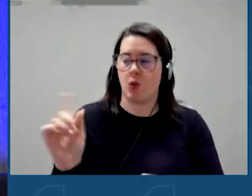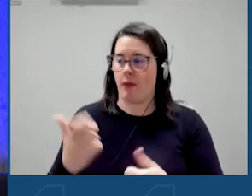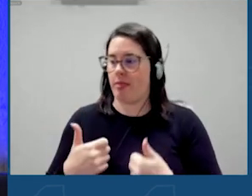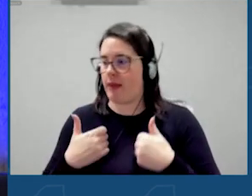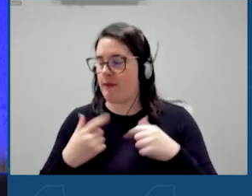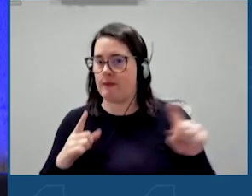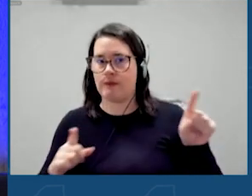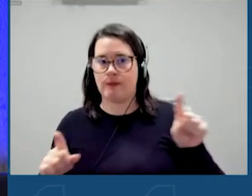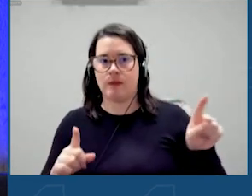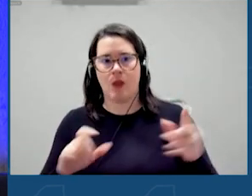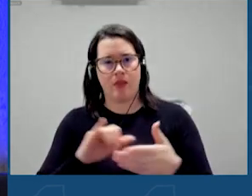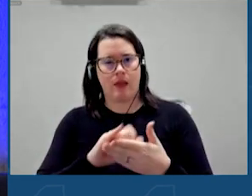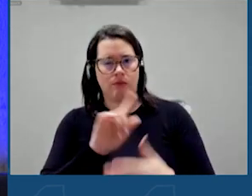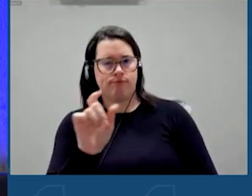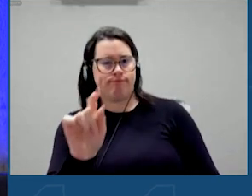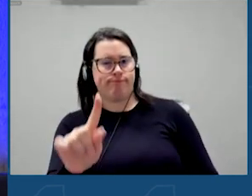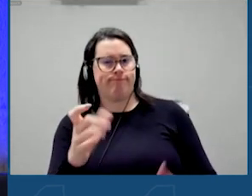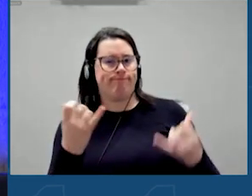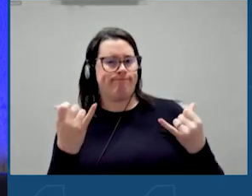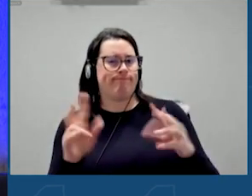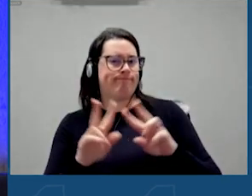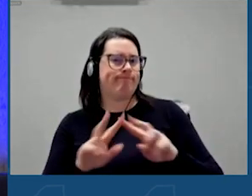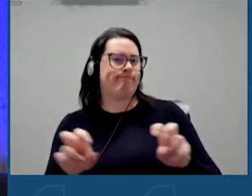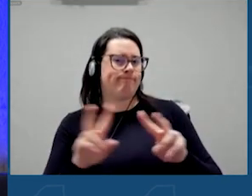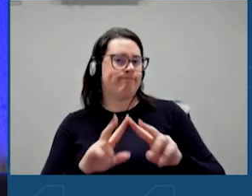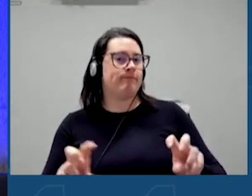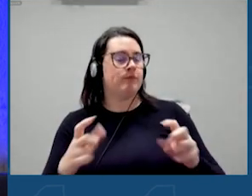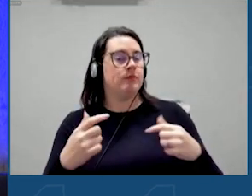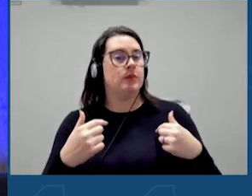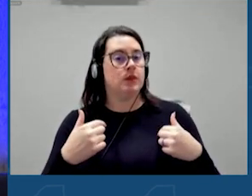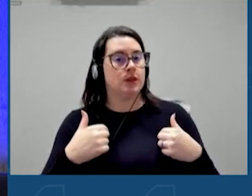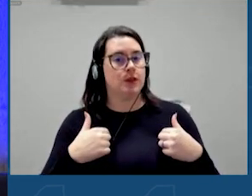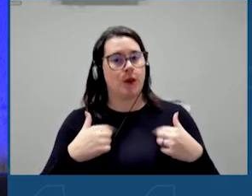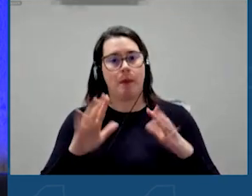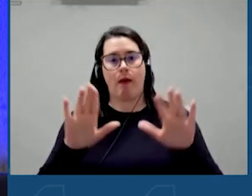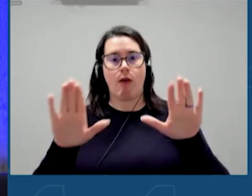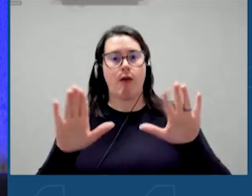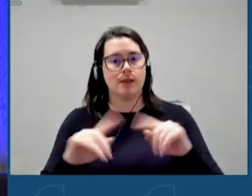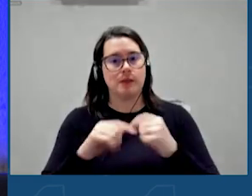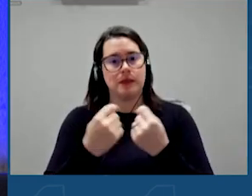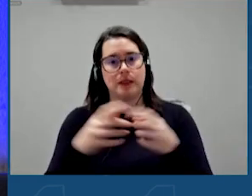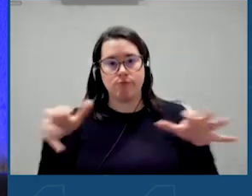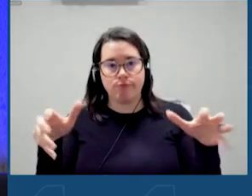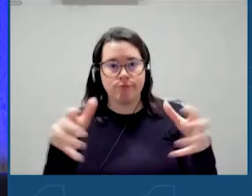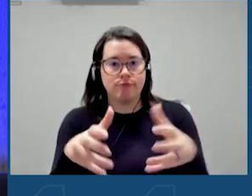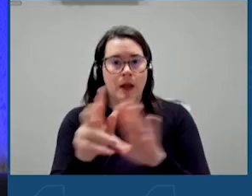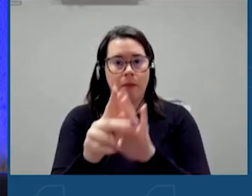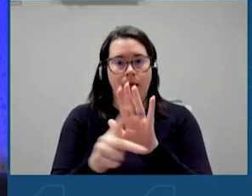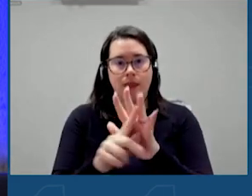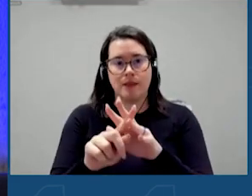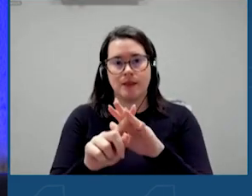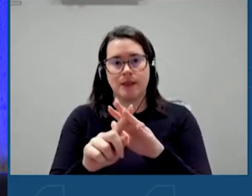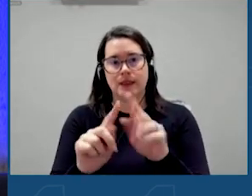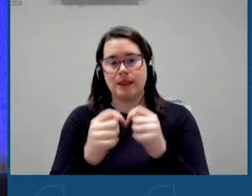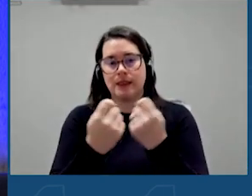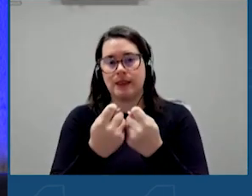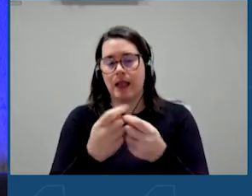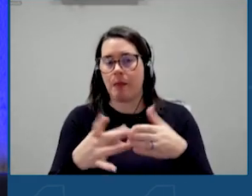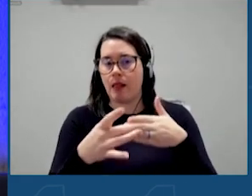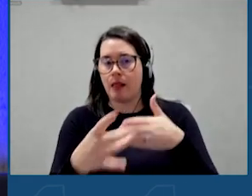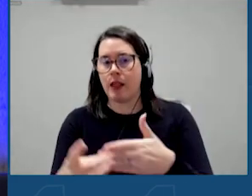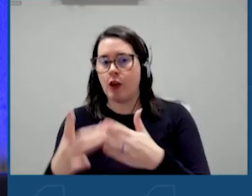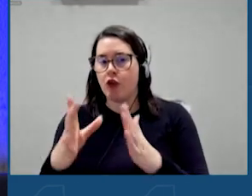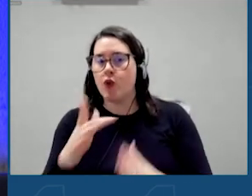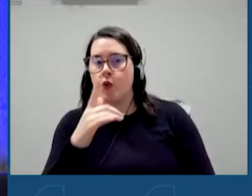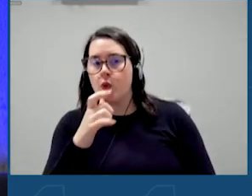asking today. And I deployed my brilliant team, my policy team led by Michael Asher, to leave